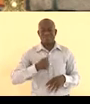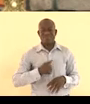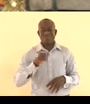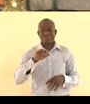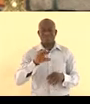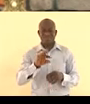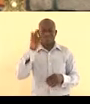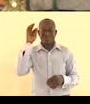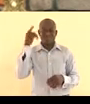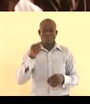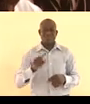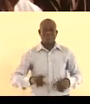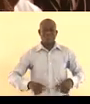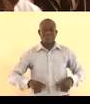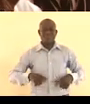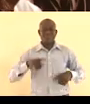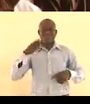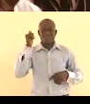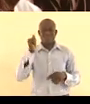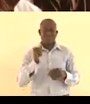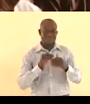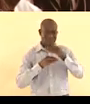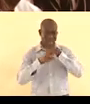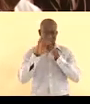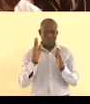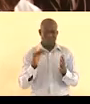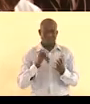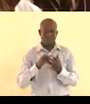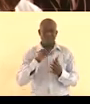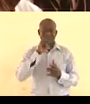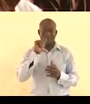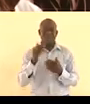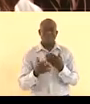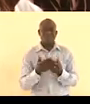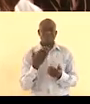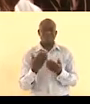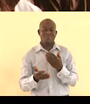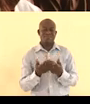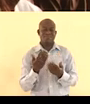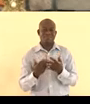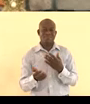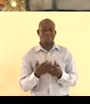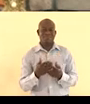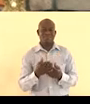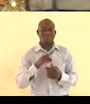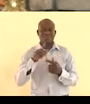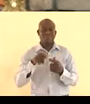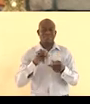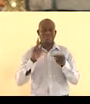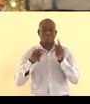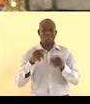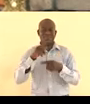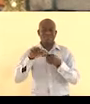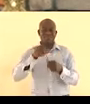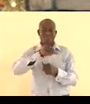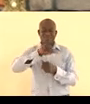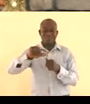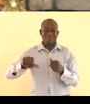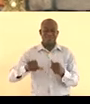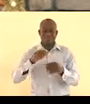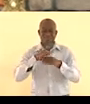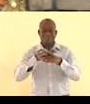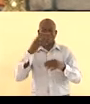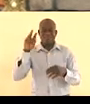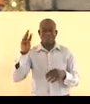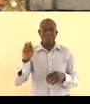of a prophet, because it is not easy. No one. When people go around and call themselves prophet, they don't know what they are talking